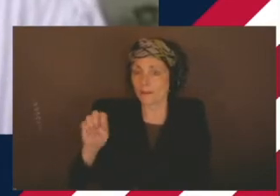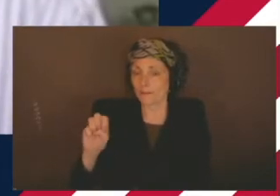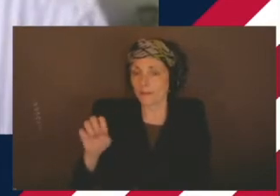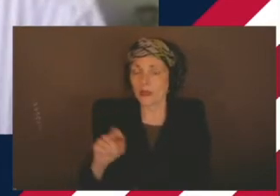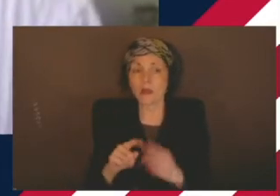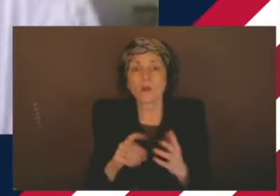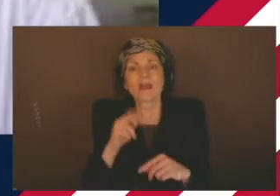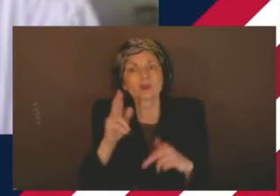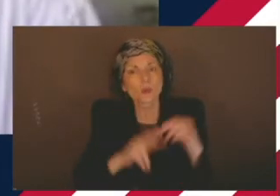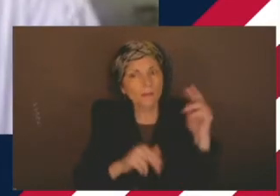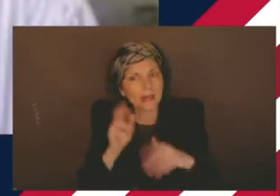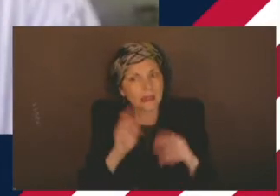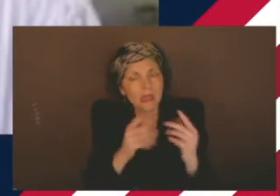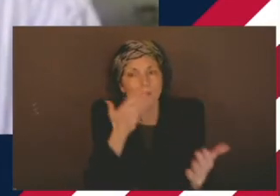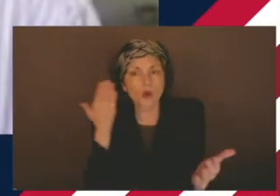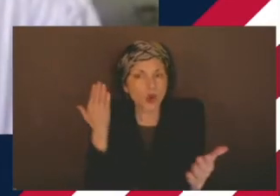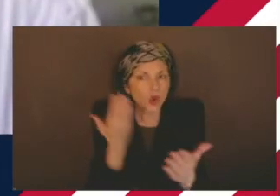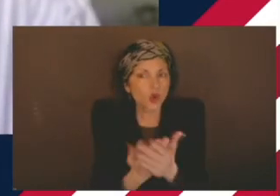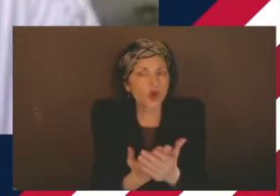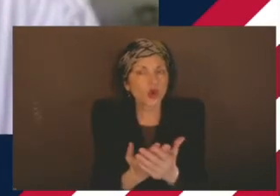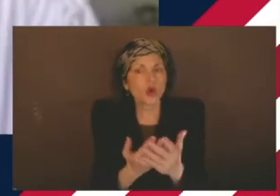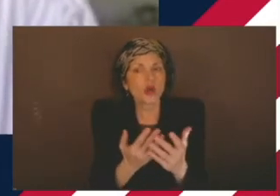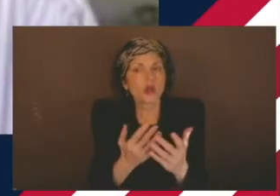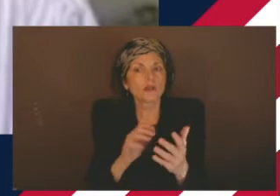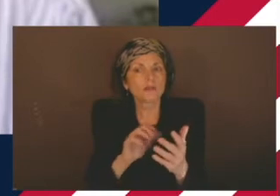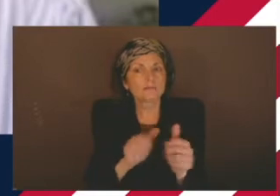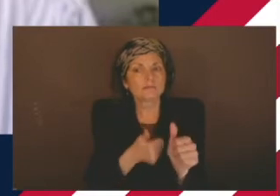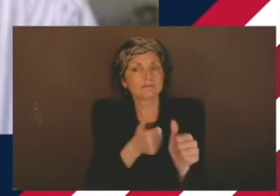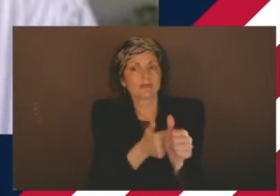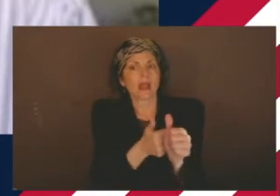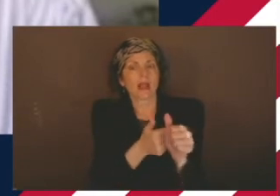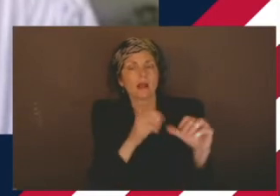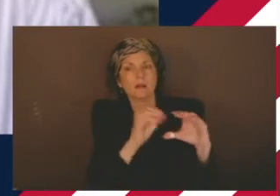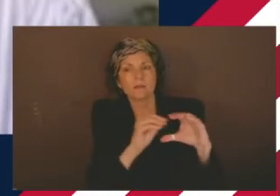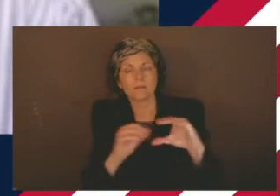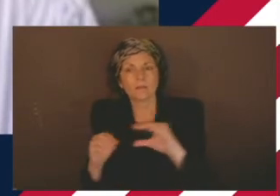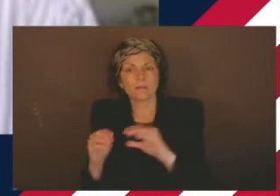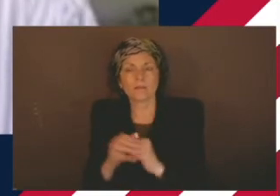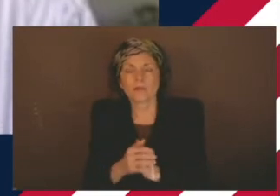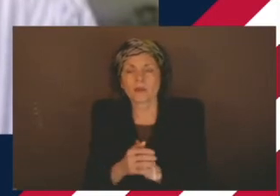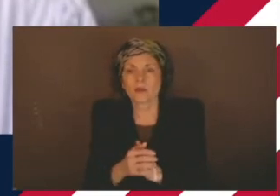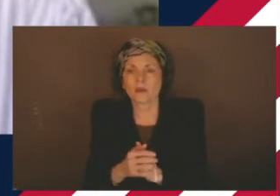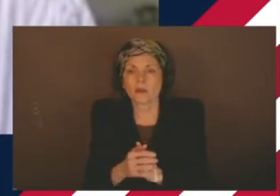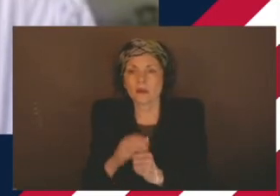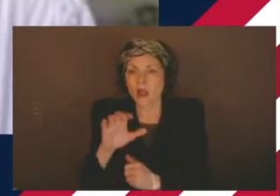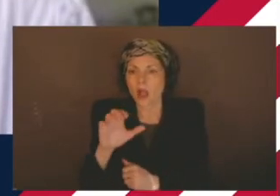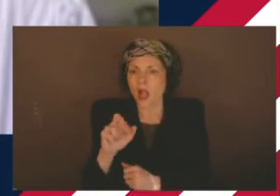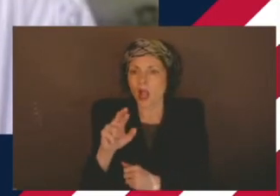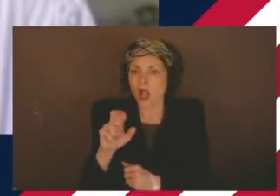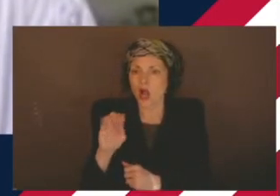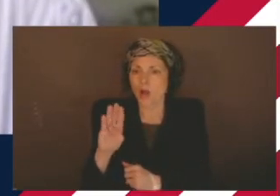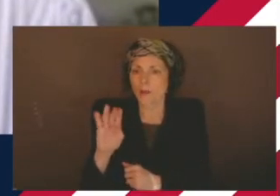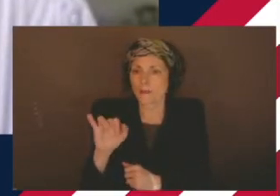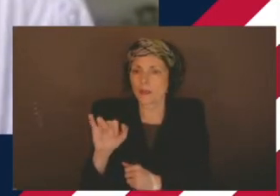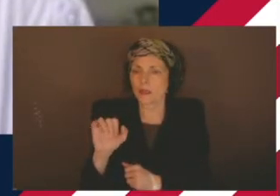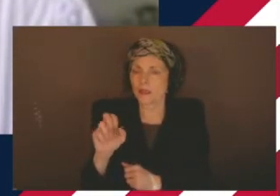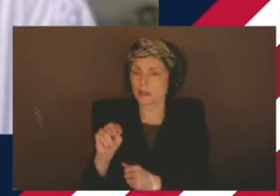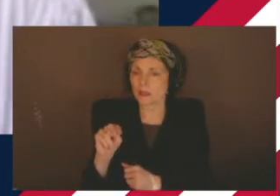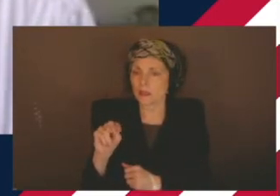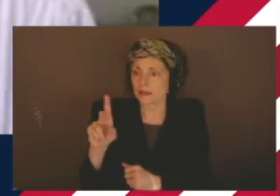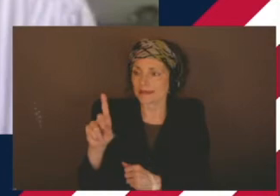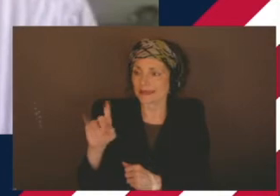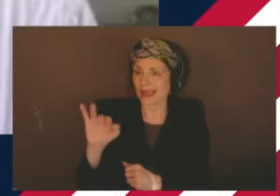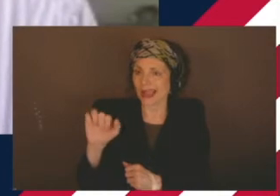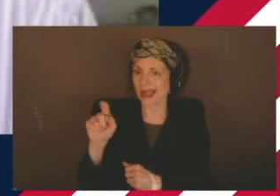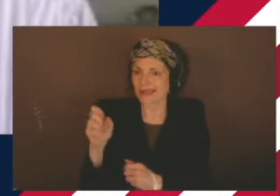supply chains, including for critical minerals and metals, carbon dioxide removal from the atmosphere and upper oceans using